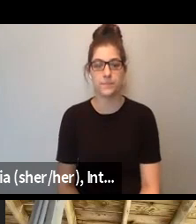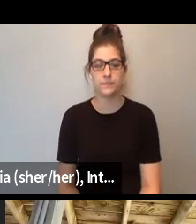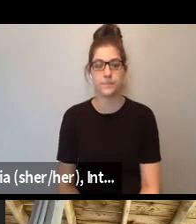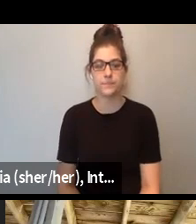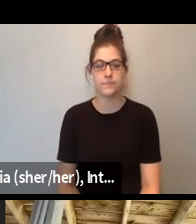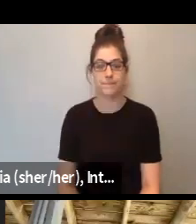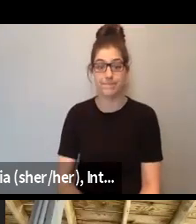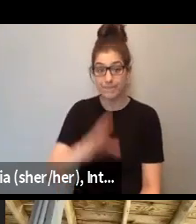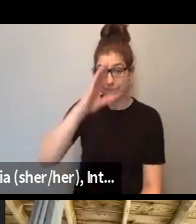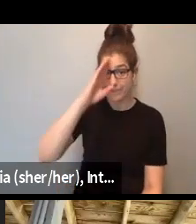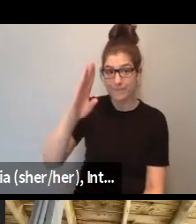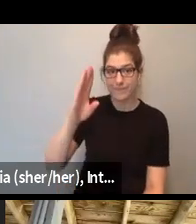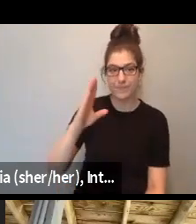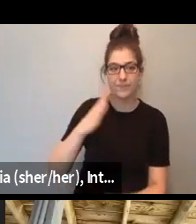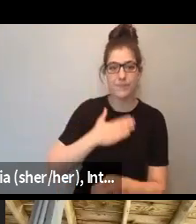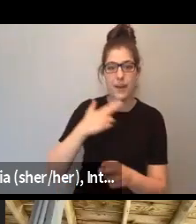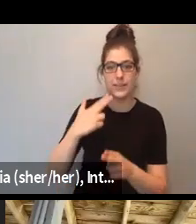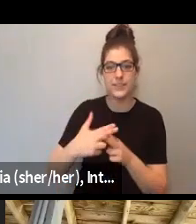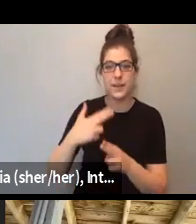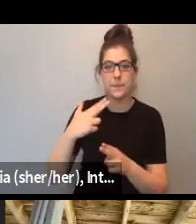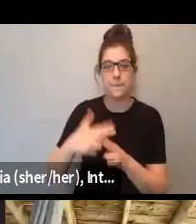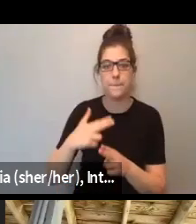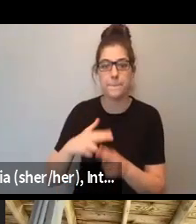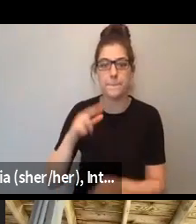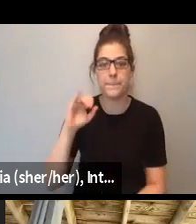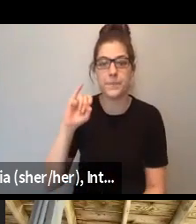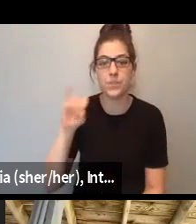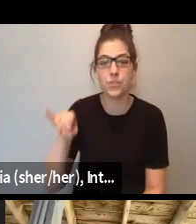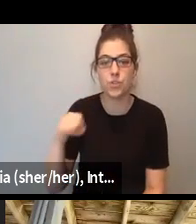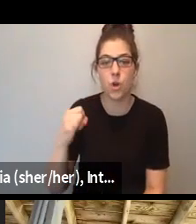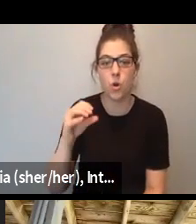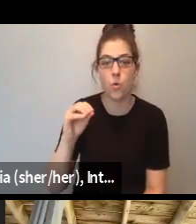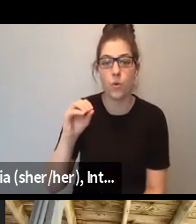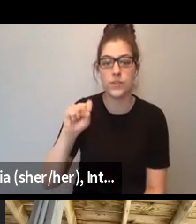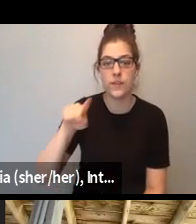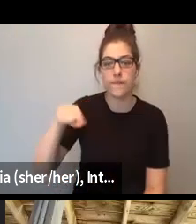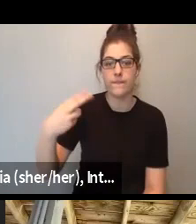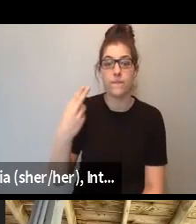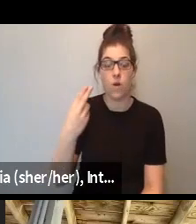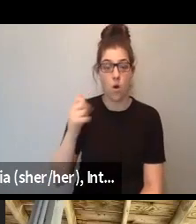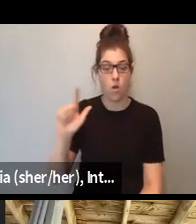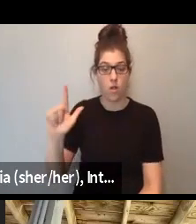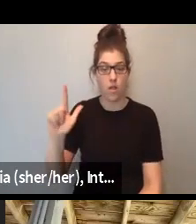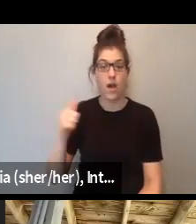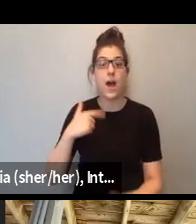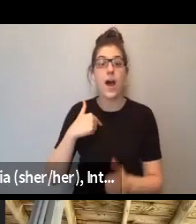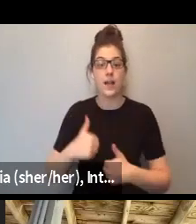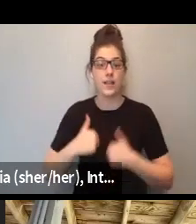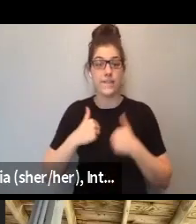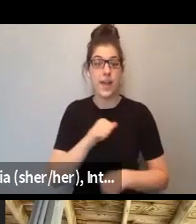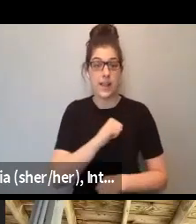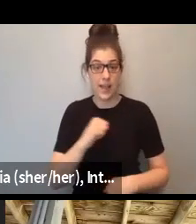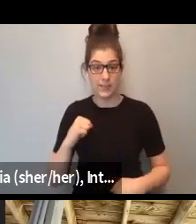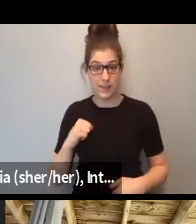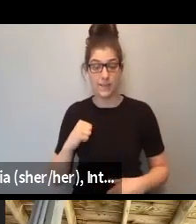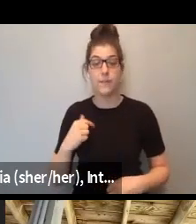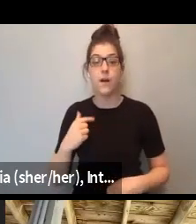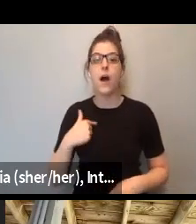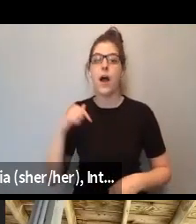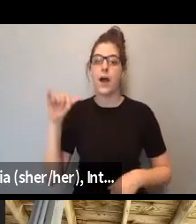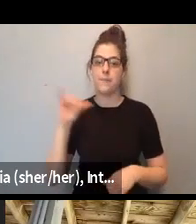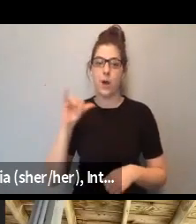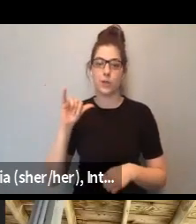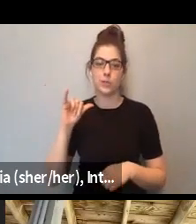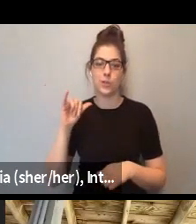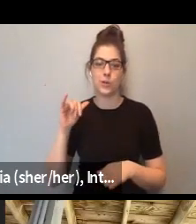Hello, everyone. My name is Joseph Hall. He, him. I am living on the land of the Osage, and I am also known as Pittsburgh. I'm